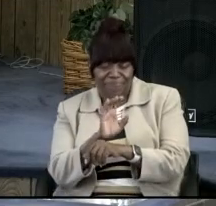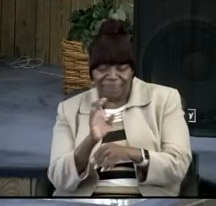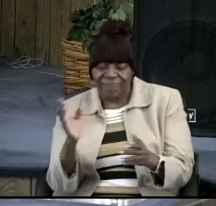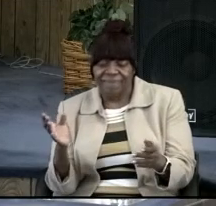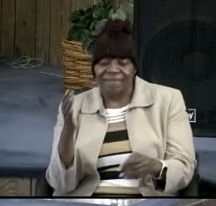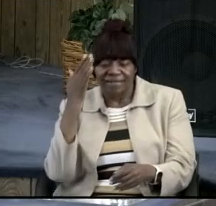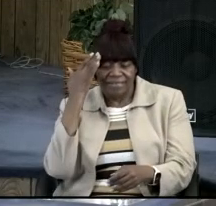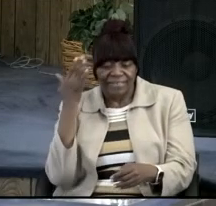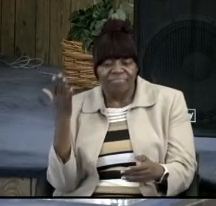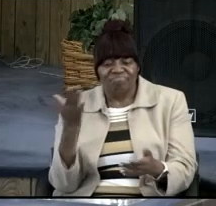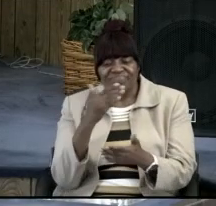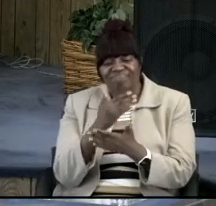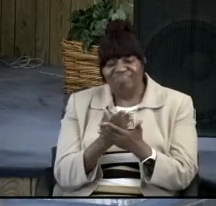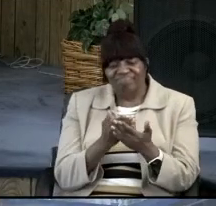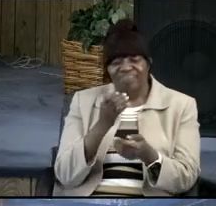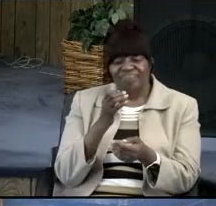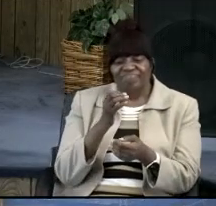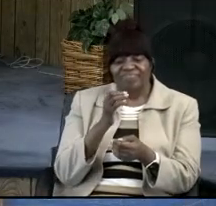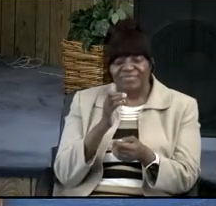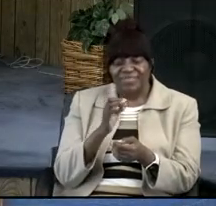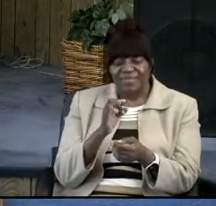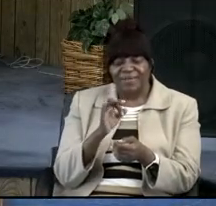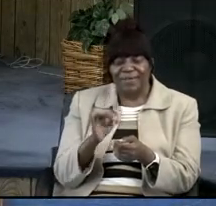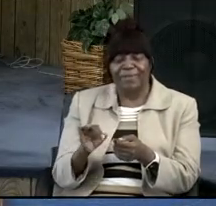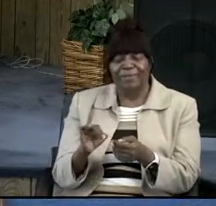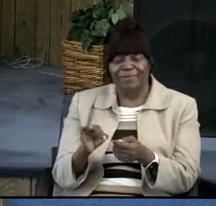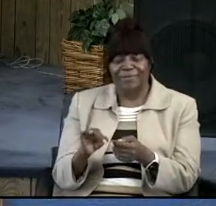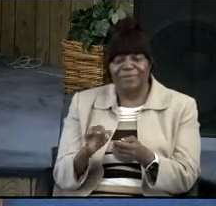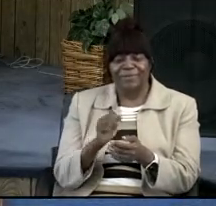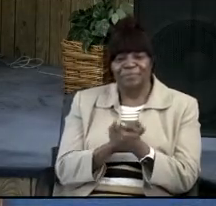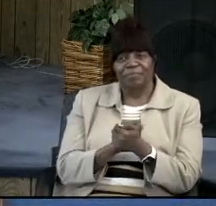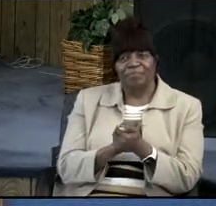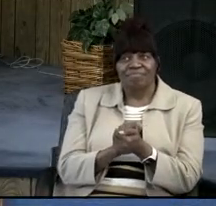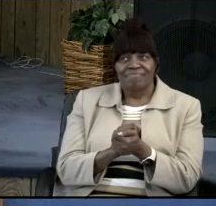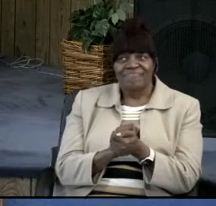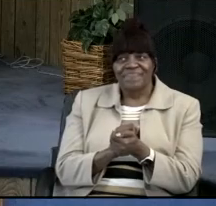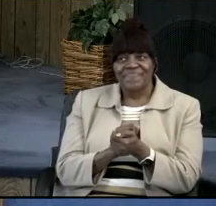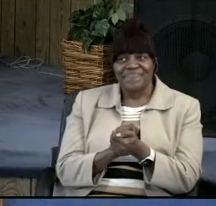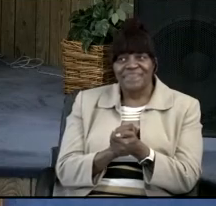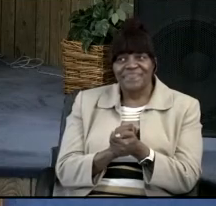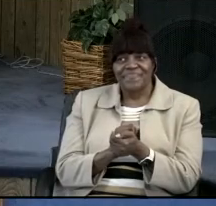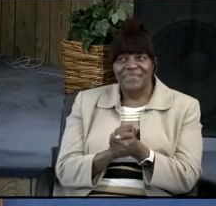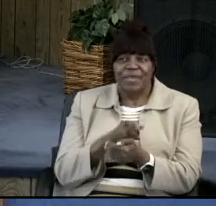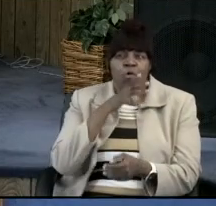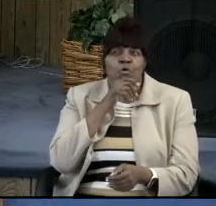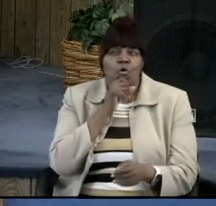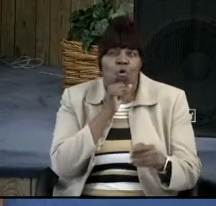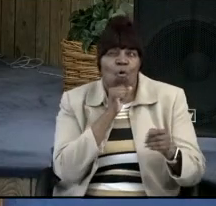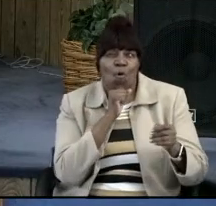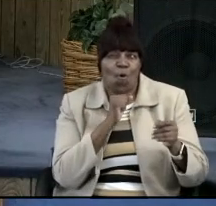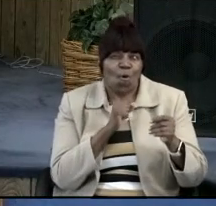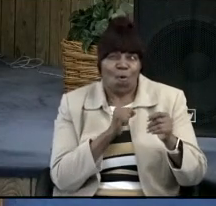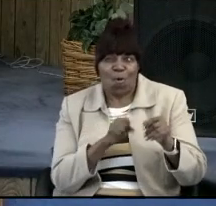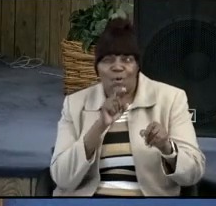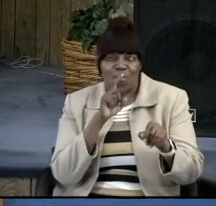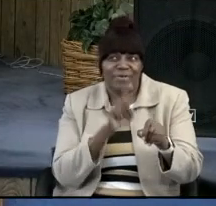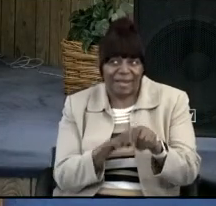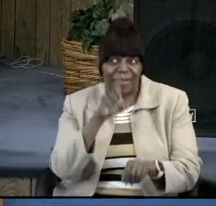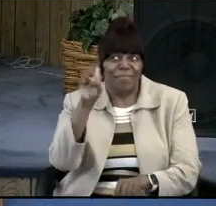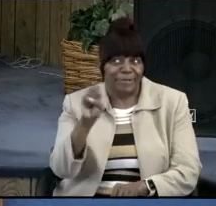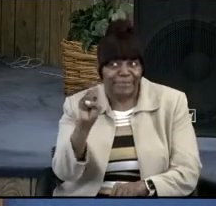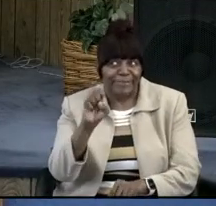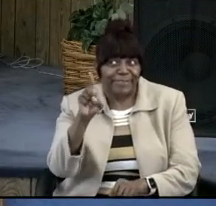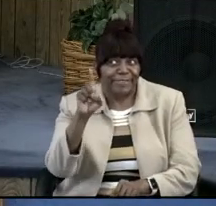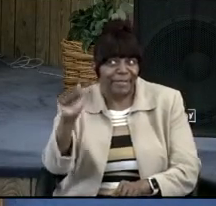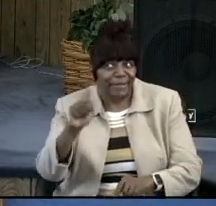I know that some of you are the remnant out of the remnant out of the remnant. You're halfway shepherd rod, halfway Adventist. But let me tell you that the Bible says make